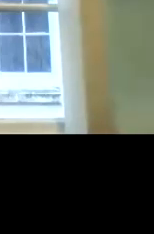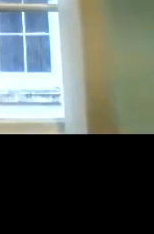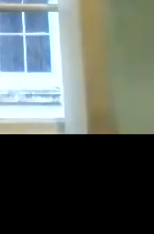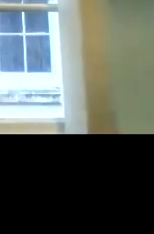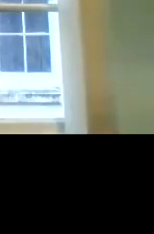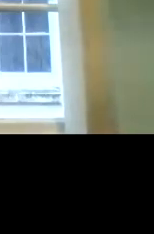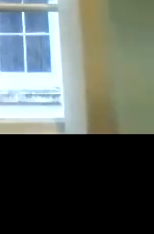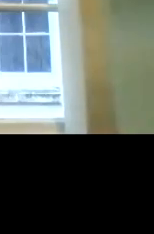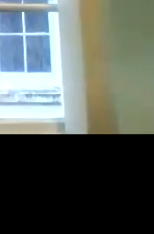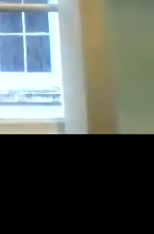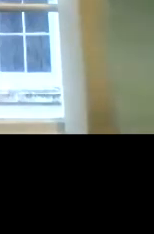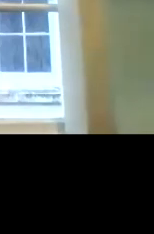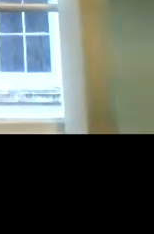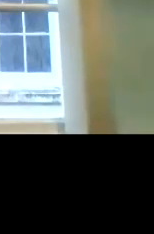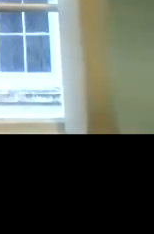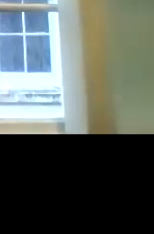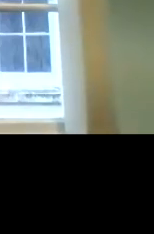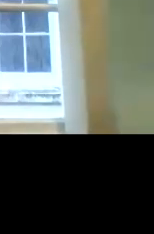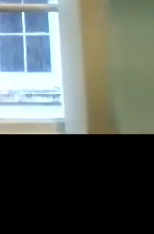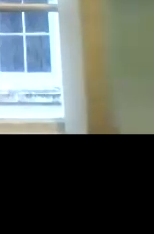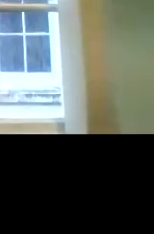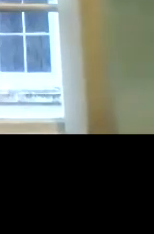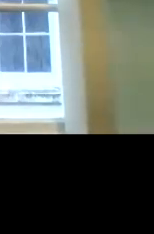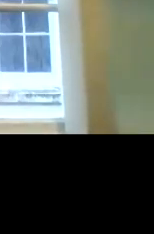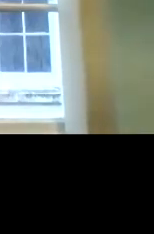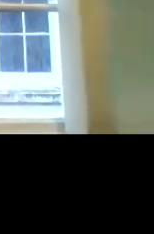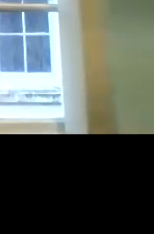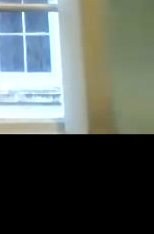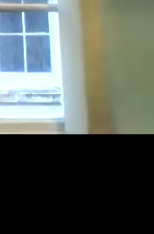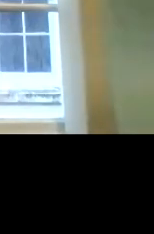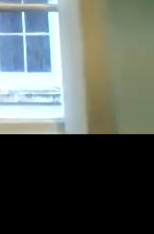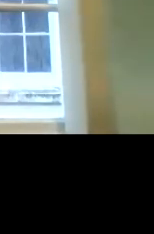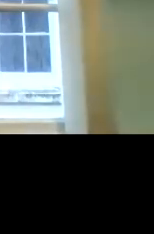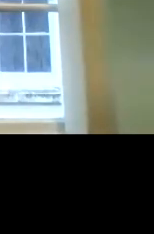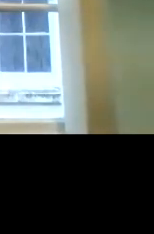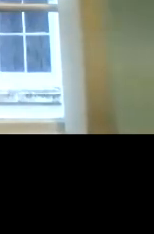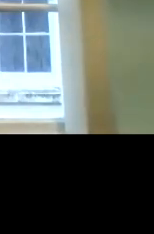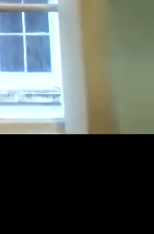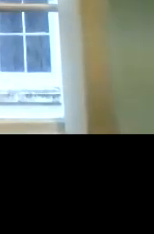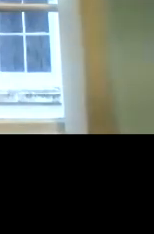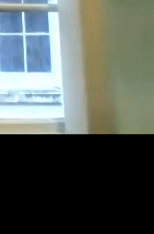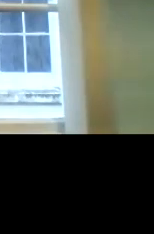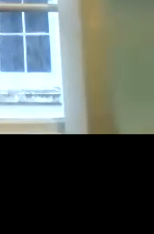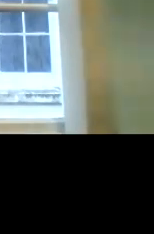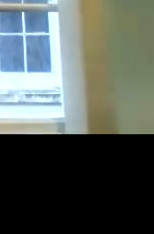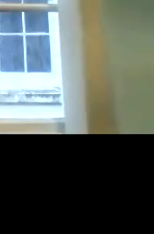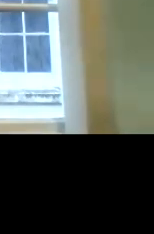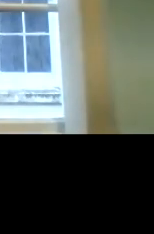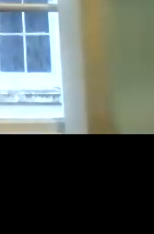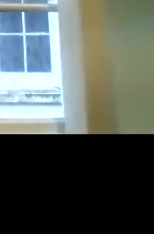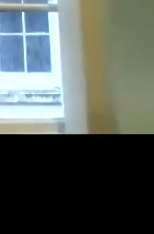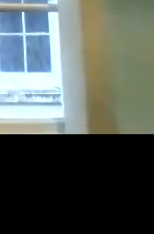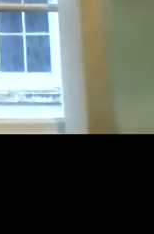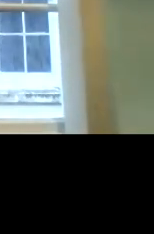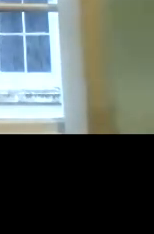your Pilates and your yoga. You're using your breath while doing your exercises. You have to engage your core and your pelvic floor at the same